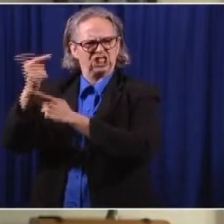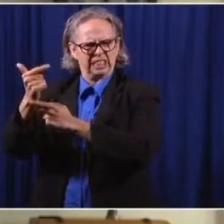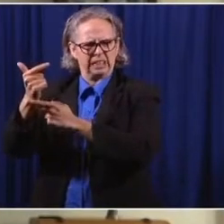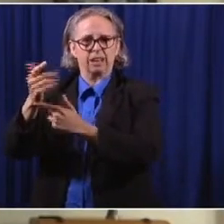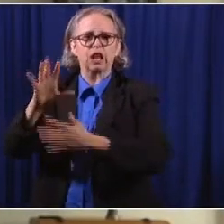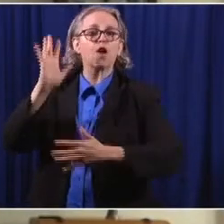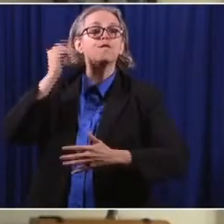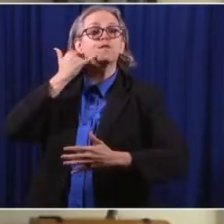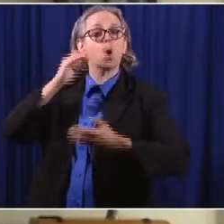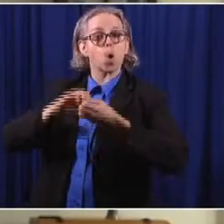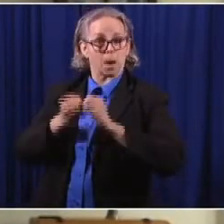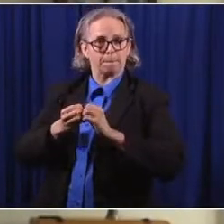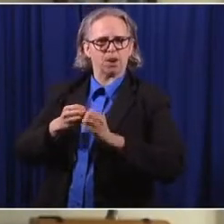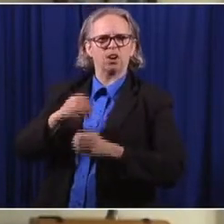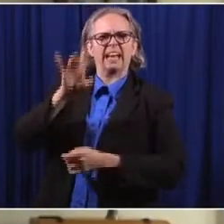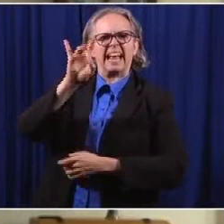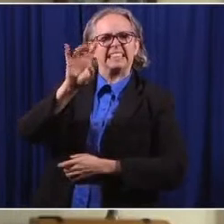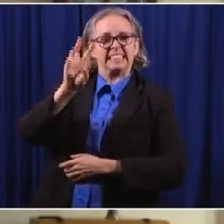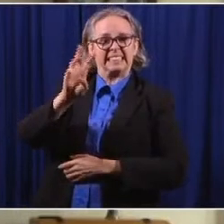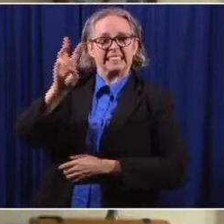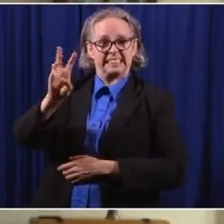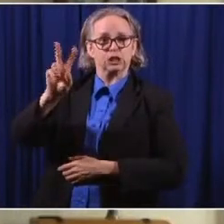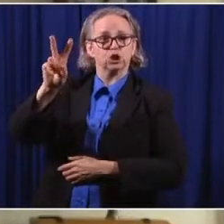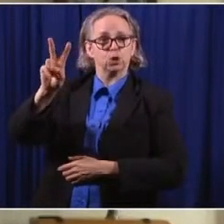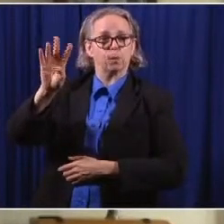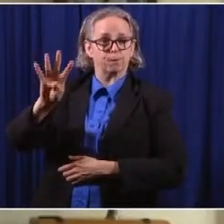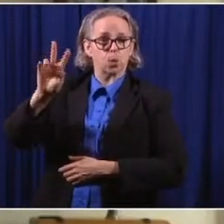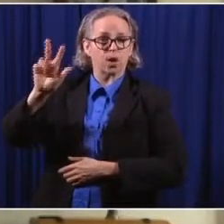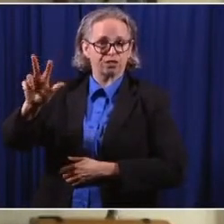866-243-5678. Area agency on aging at